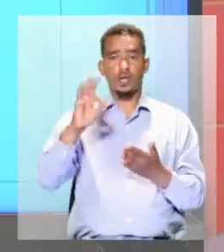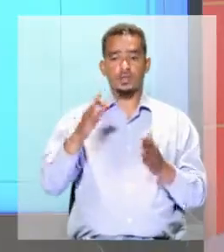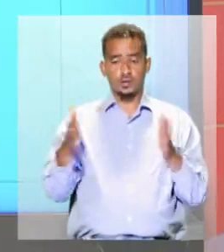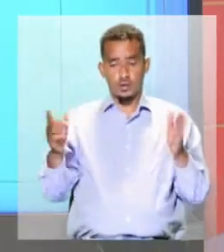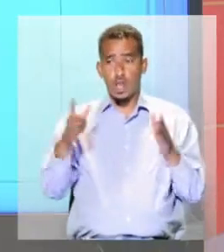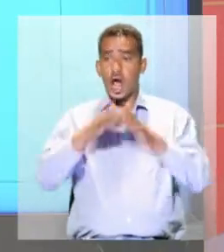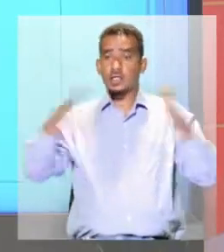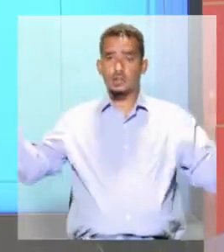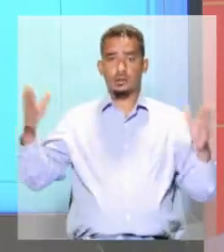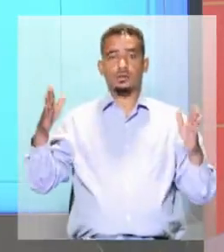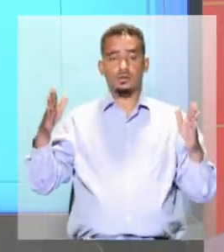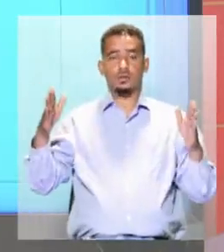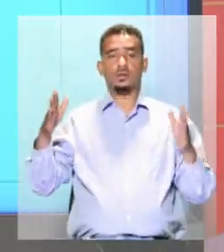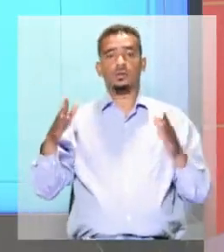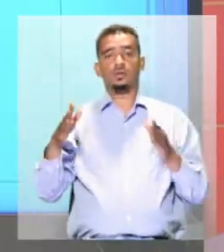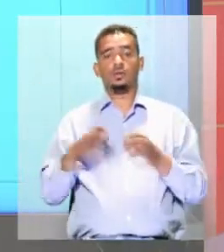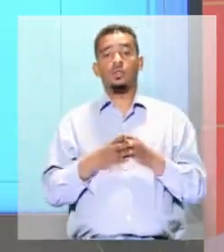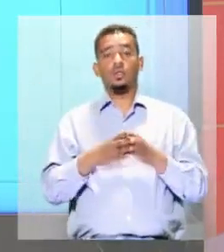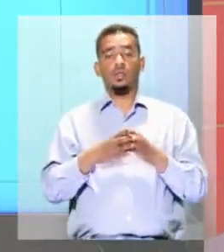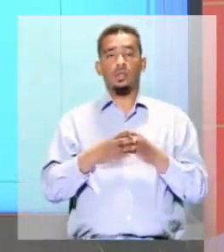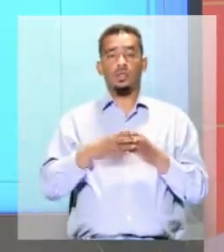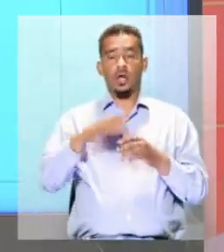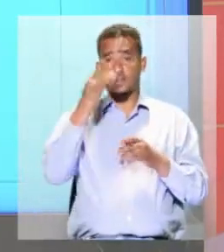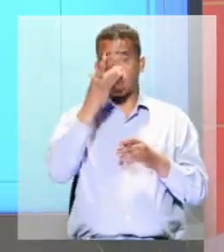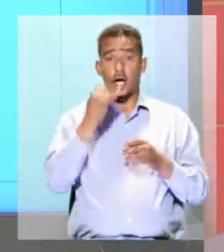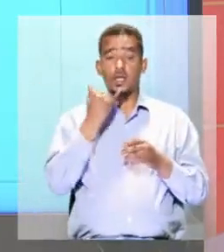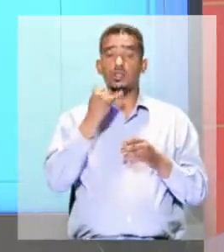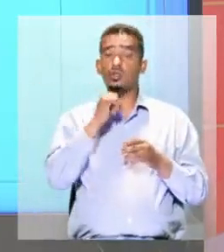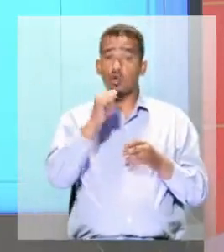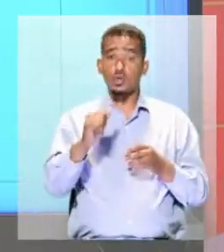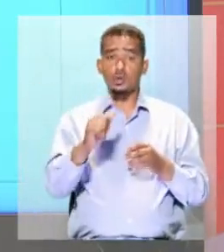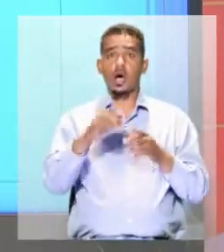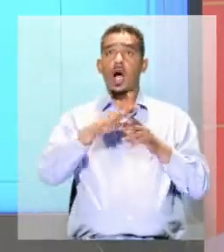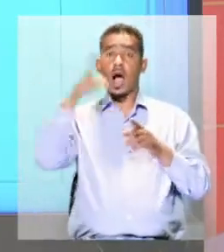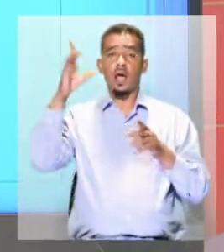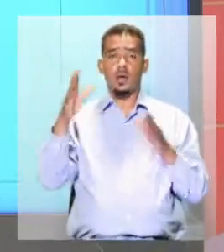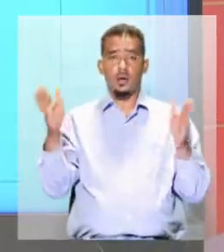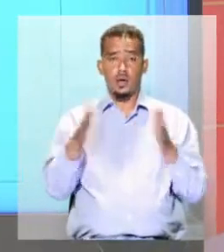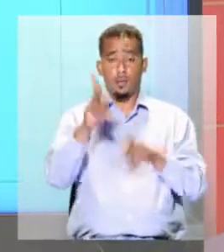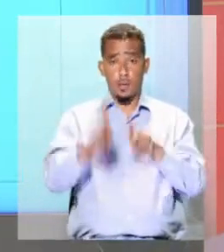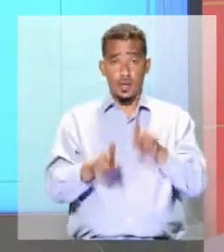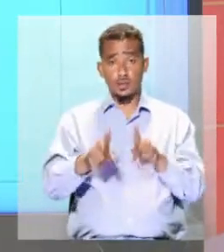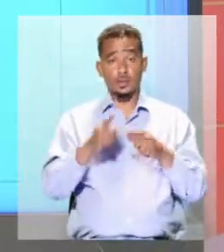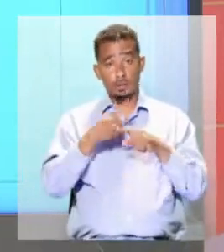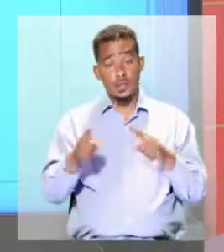size, Africa is not densely populated, but in terms of size, it is the second